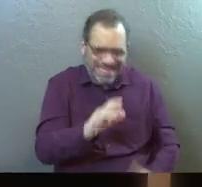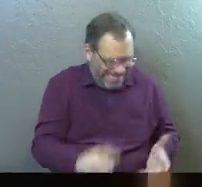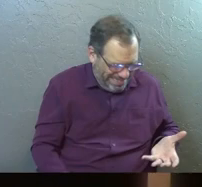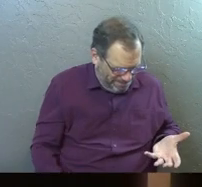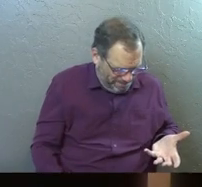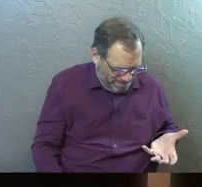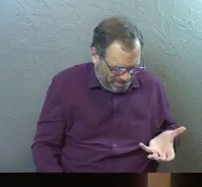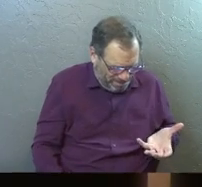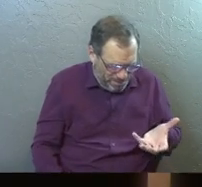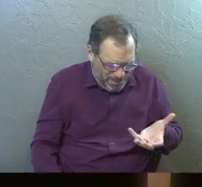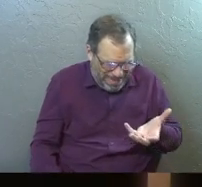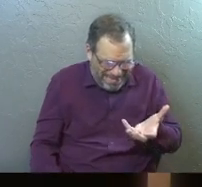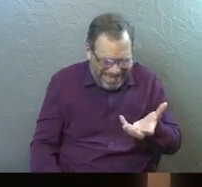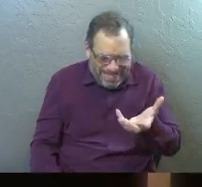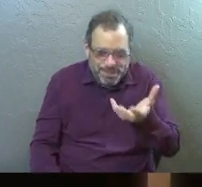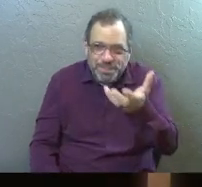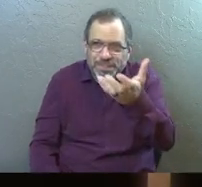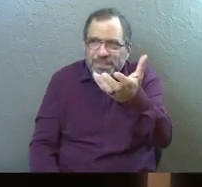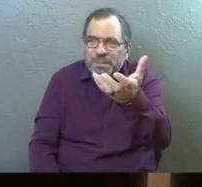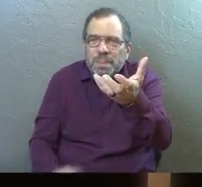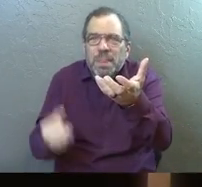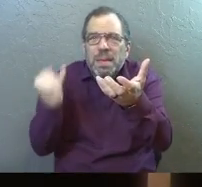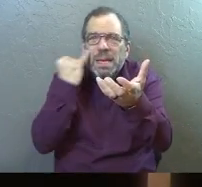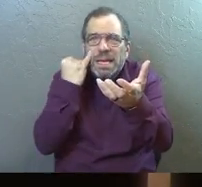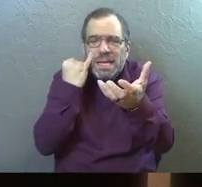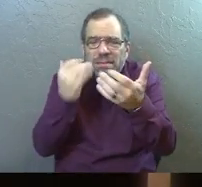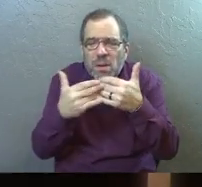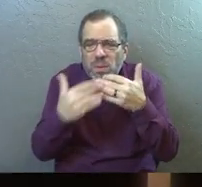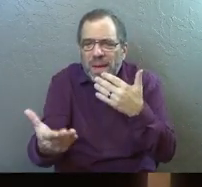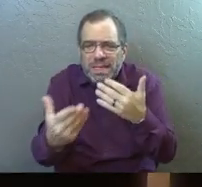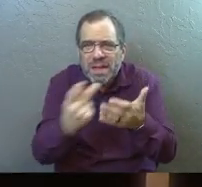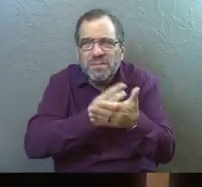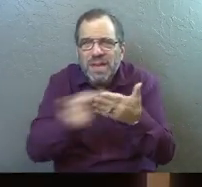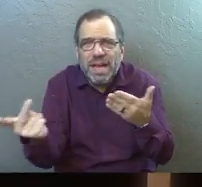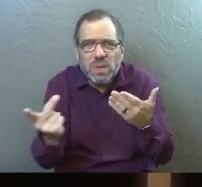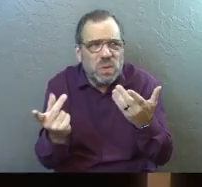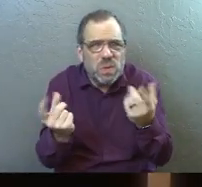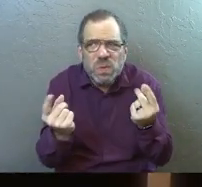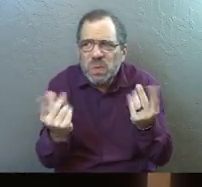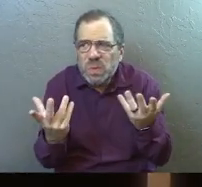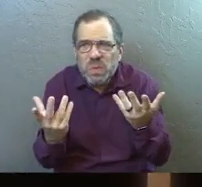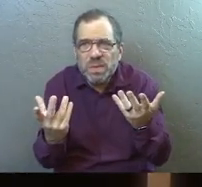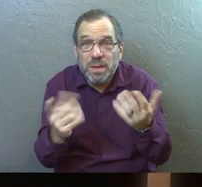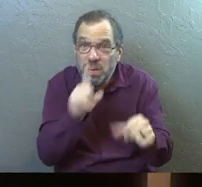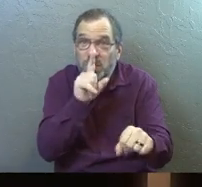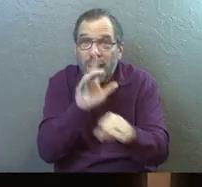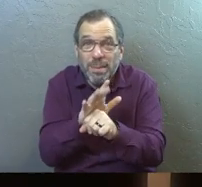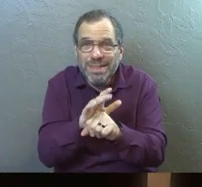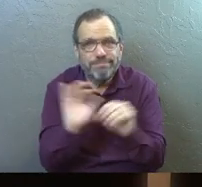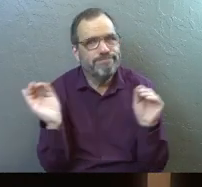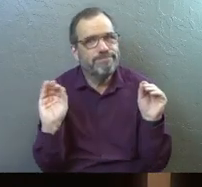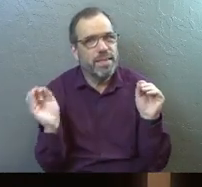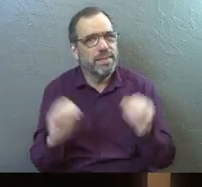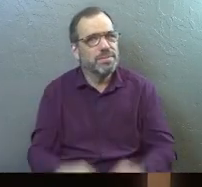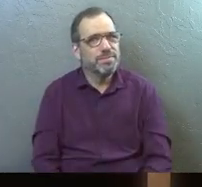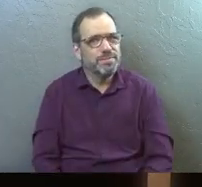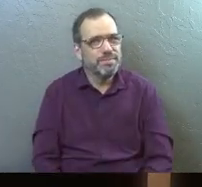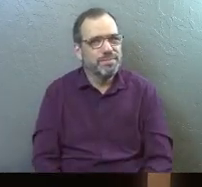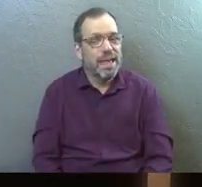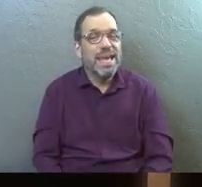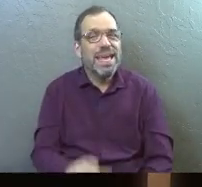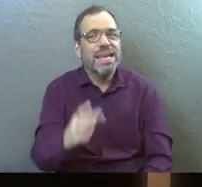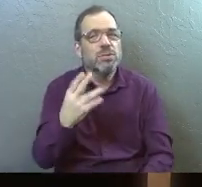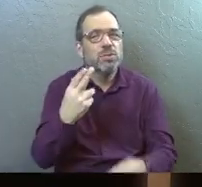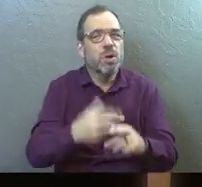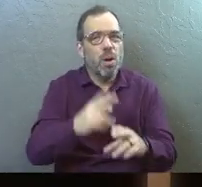like, if I give that to the Lord, what happens if the rest doesn't work out? There's no guarantees. It's a step